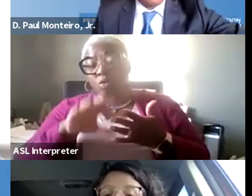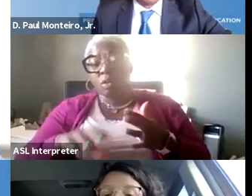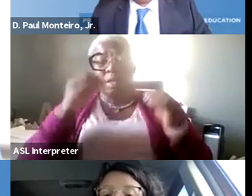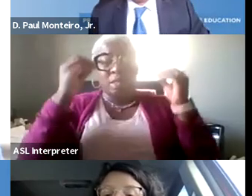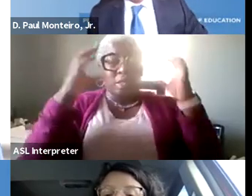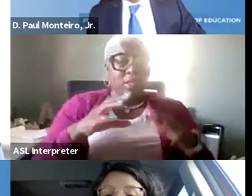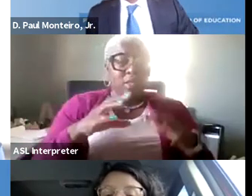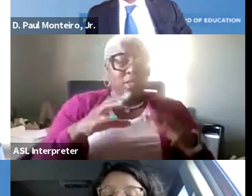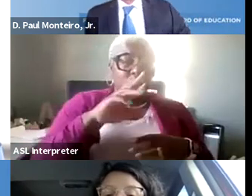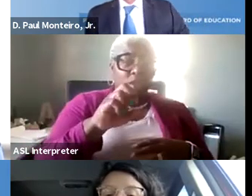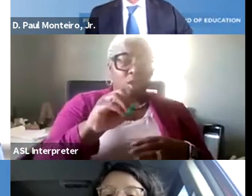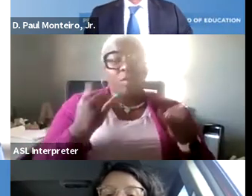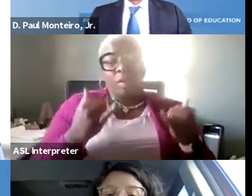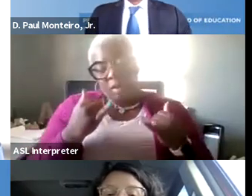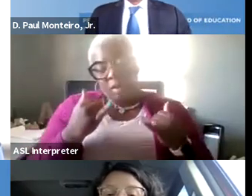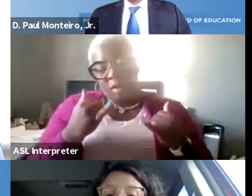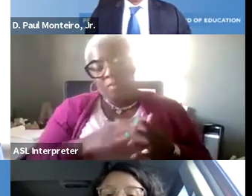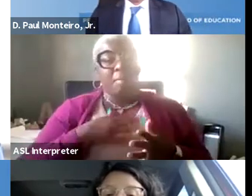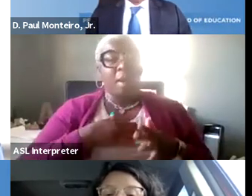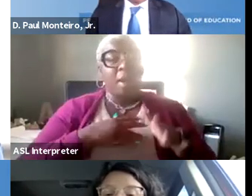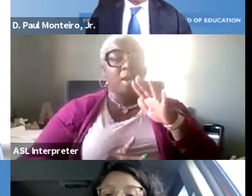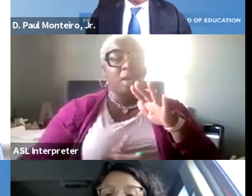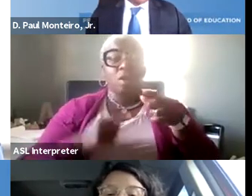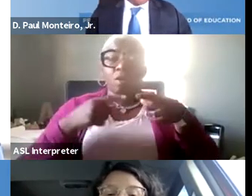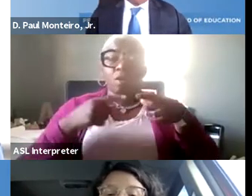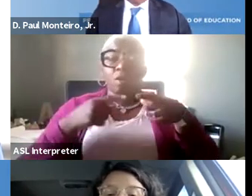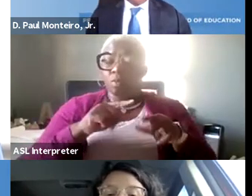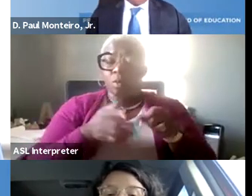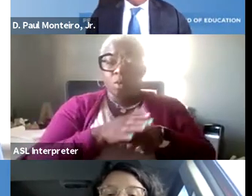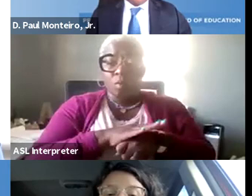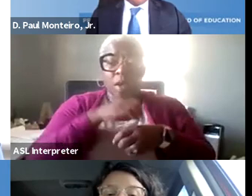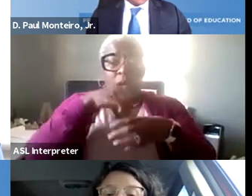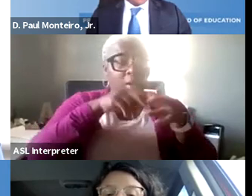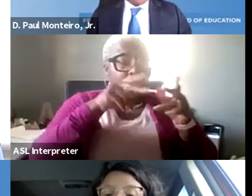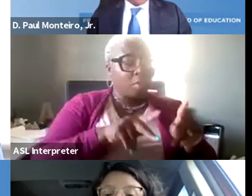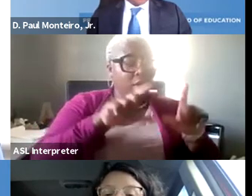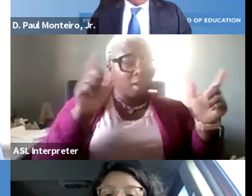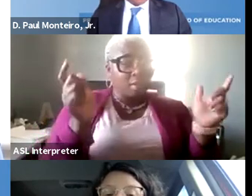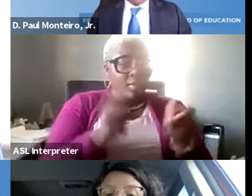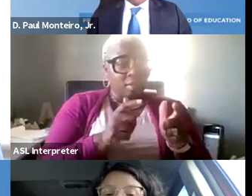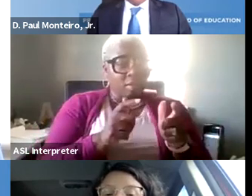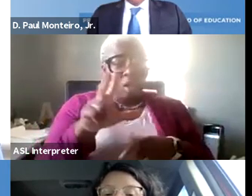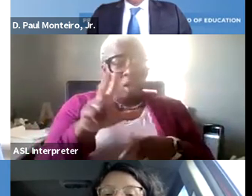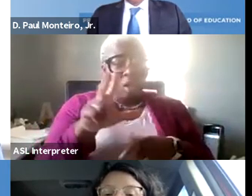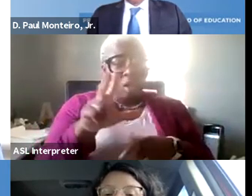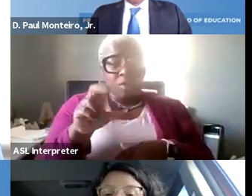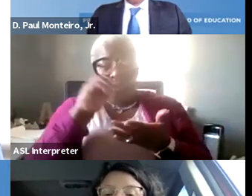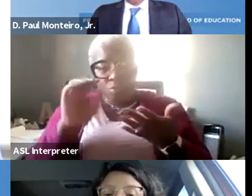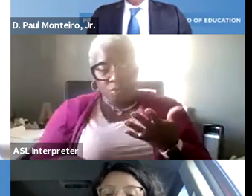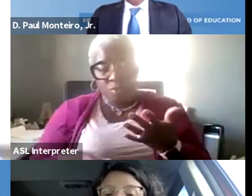now. My kindergartner, during COVID, has an in-person class size of 30